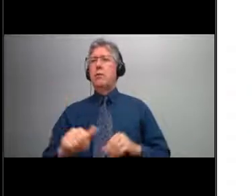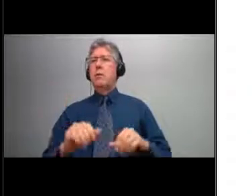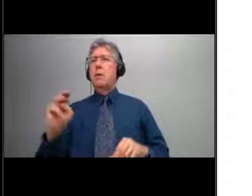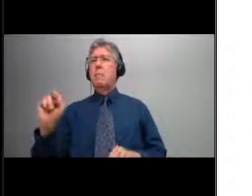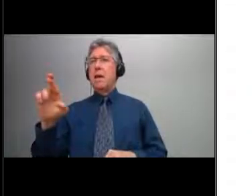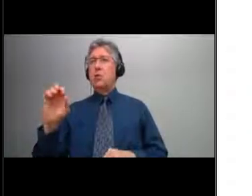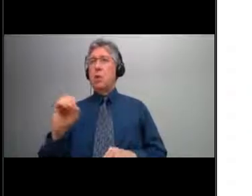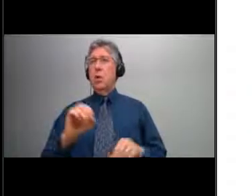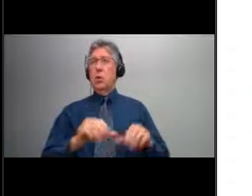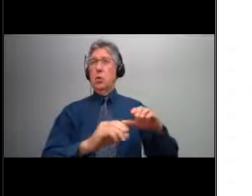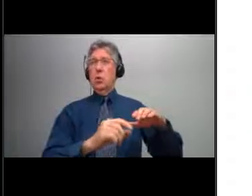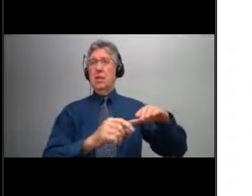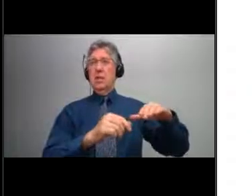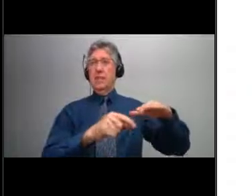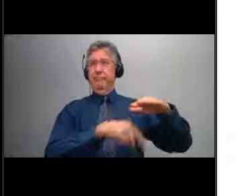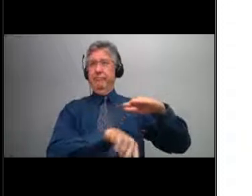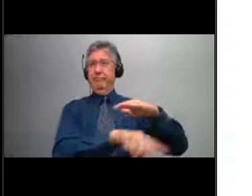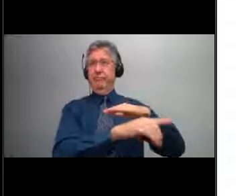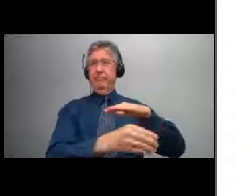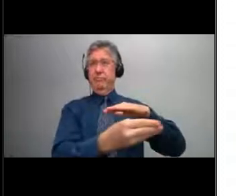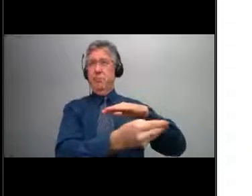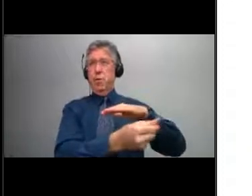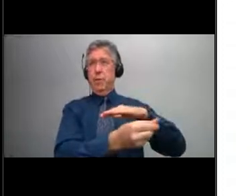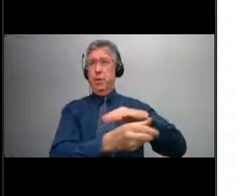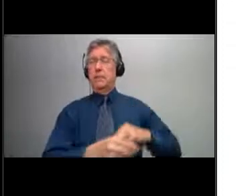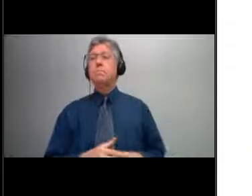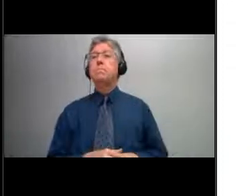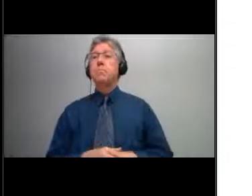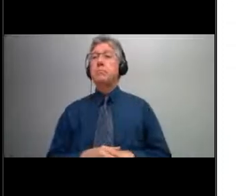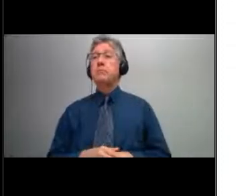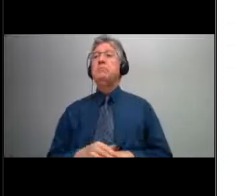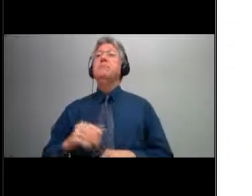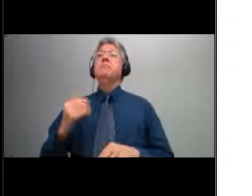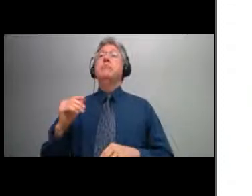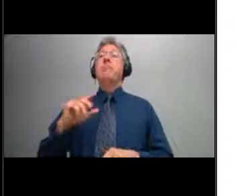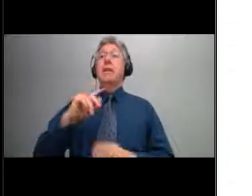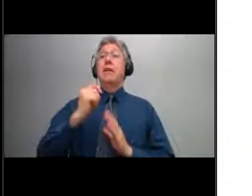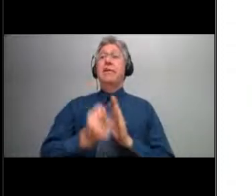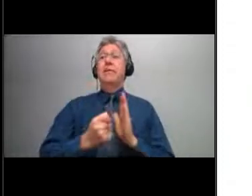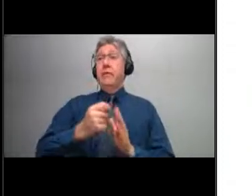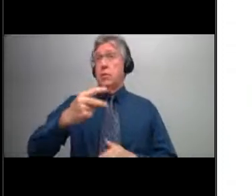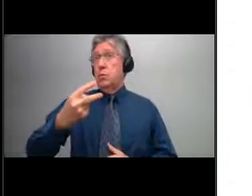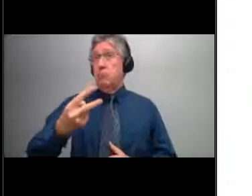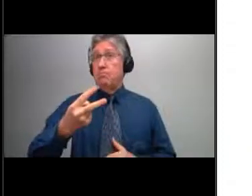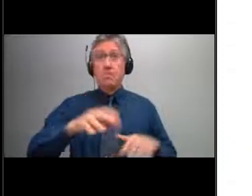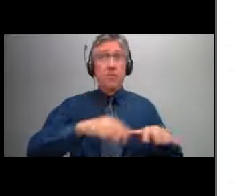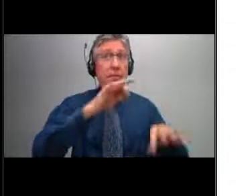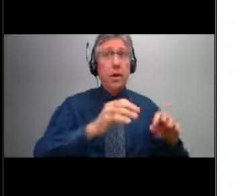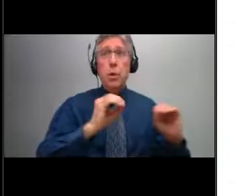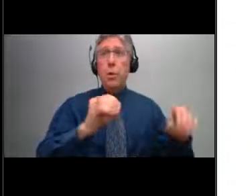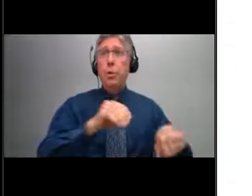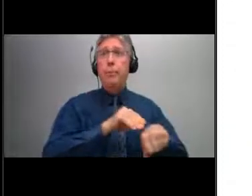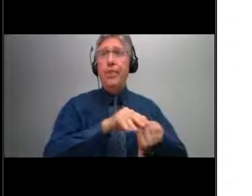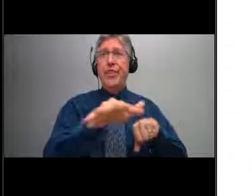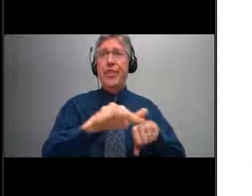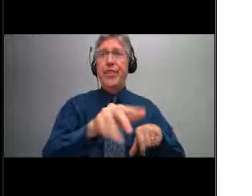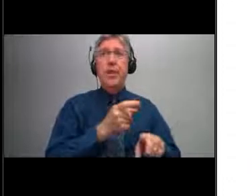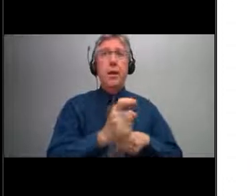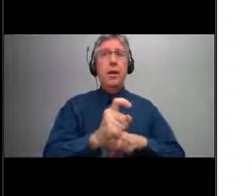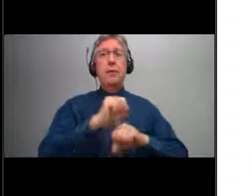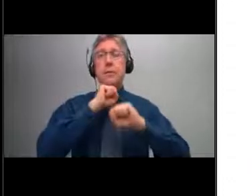performed under the 2021 Phase 2 ESA found no evidence of petroleum contamination on the property. Next